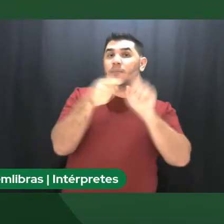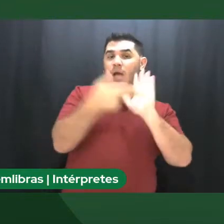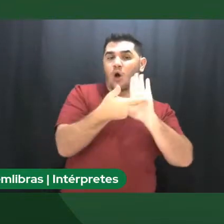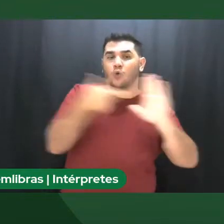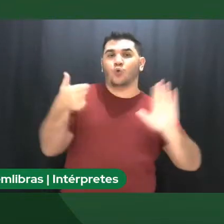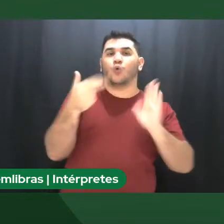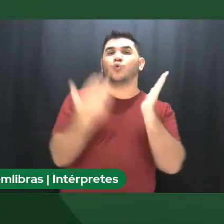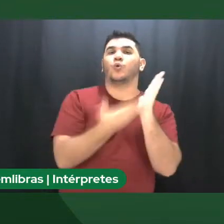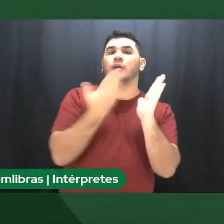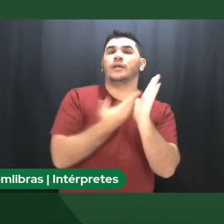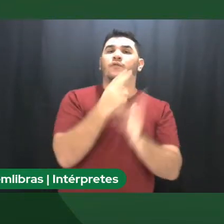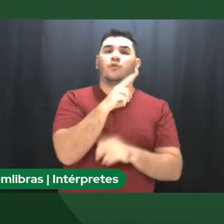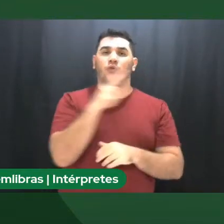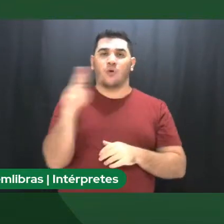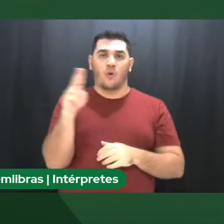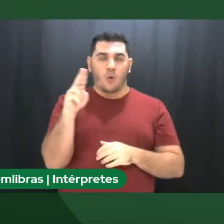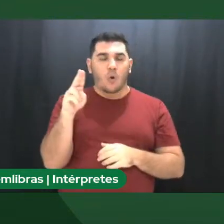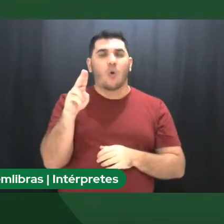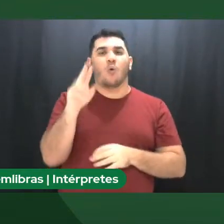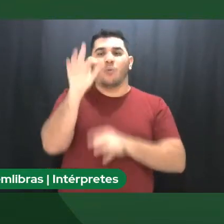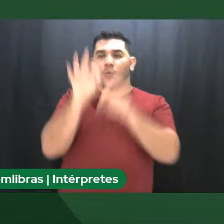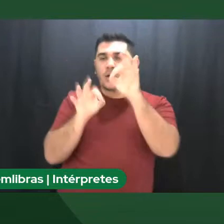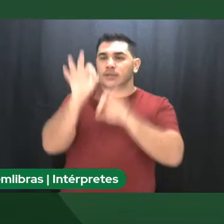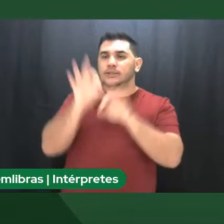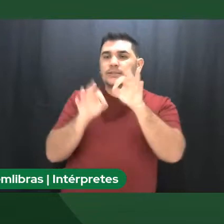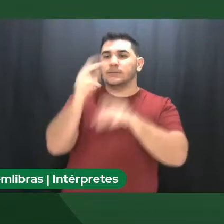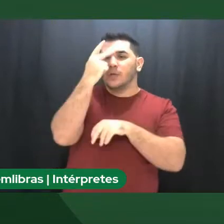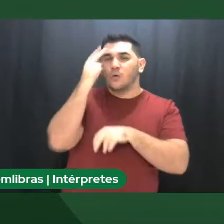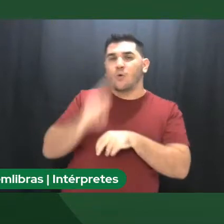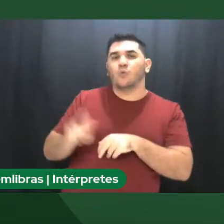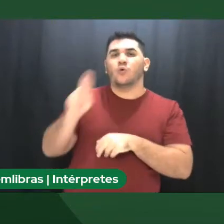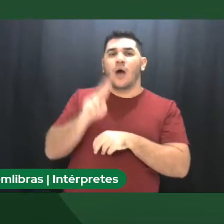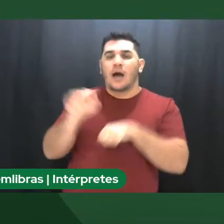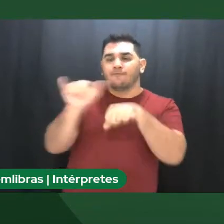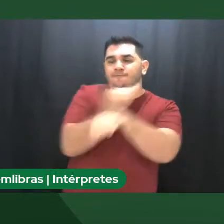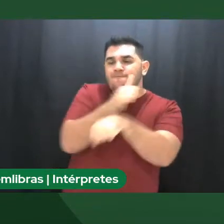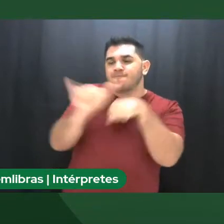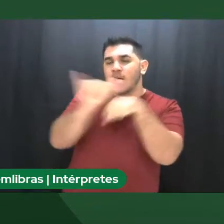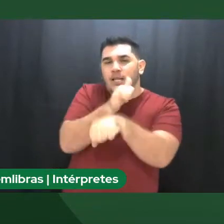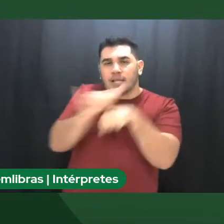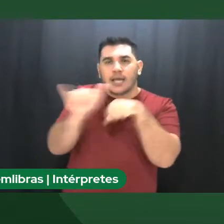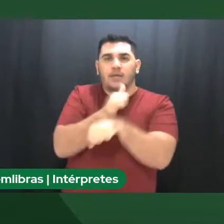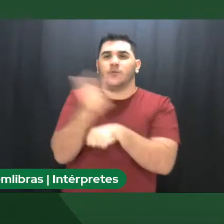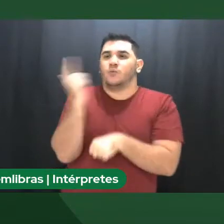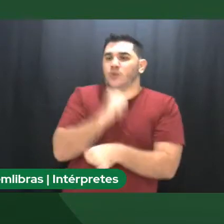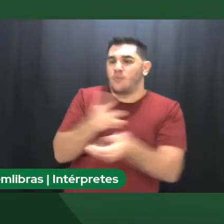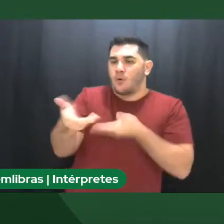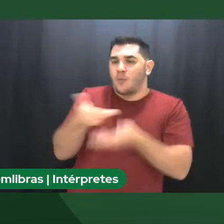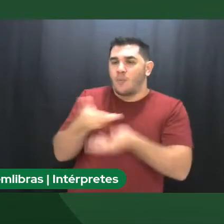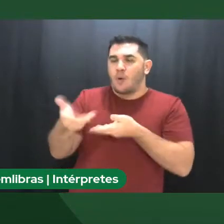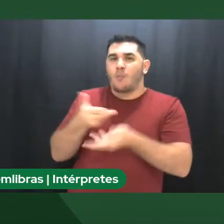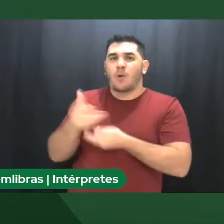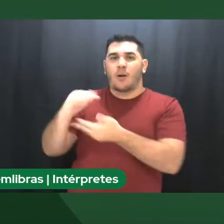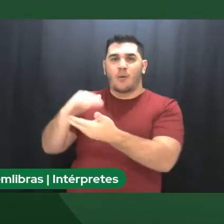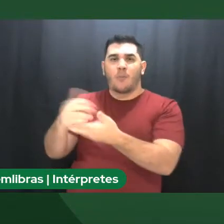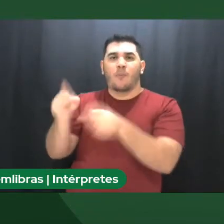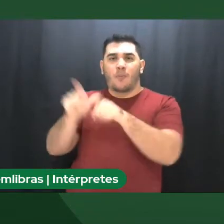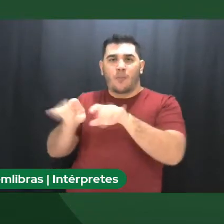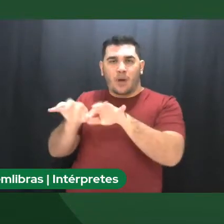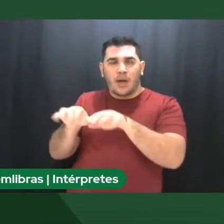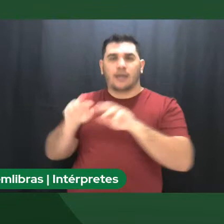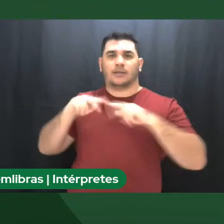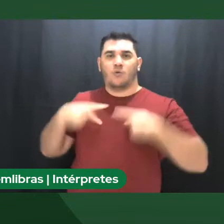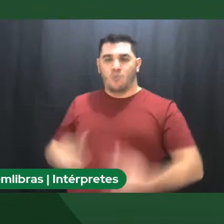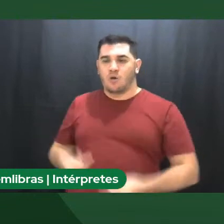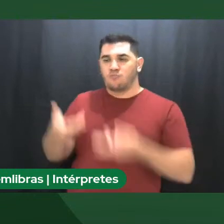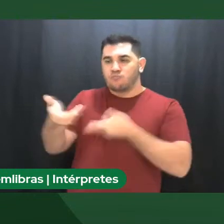the direct manipulation concept, which led the clickable highlighted web links and the ubiquitous